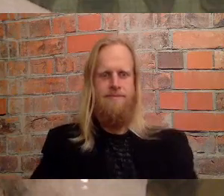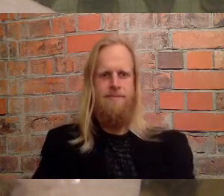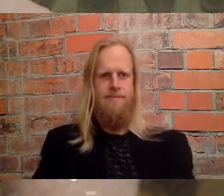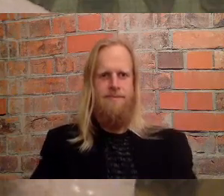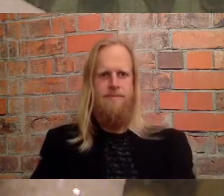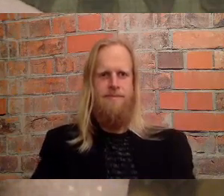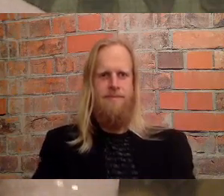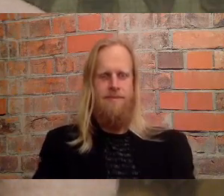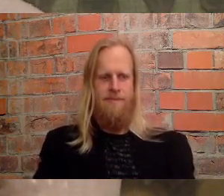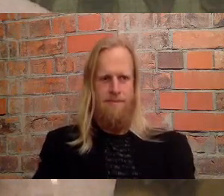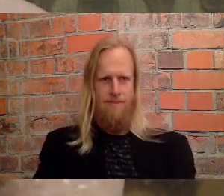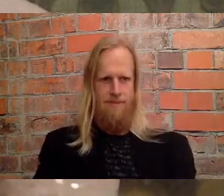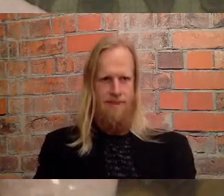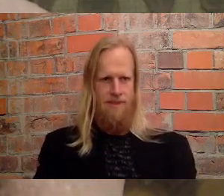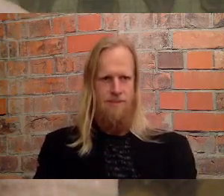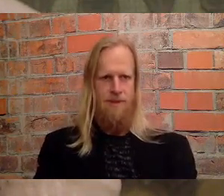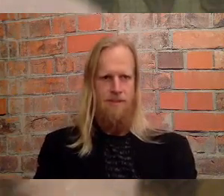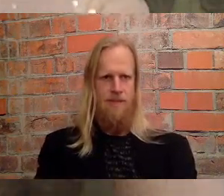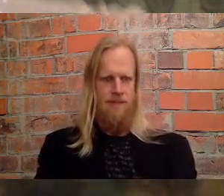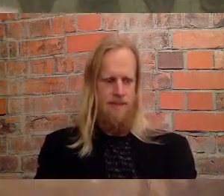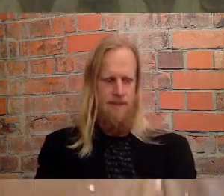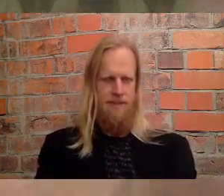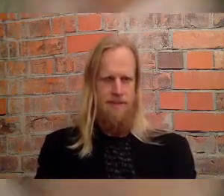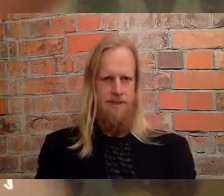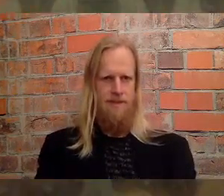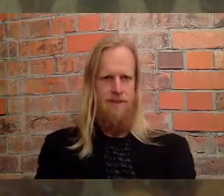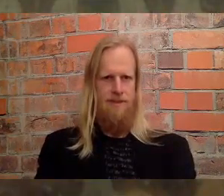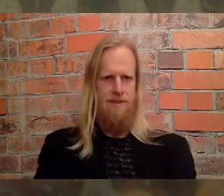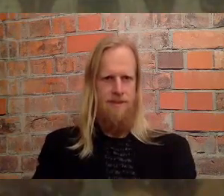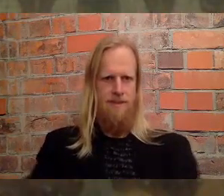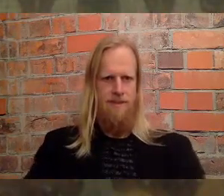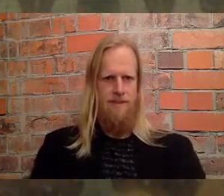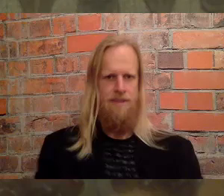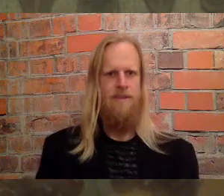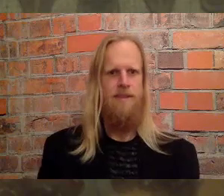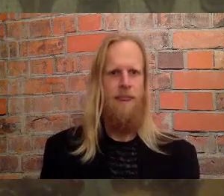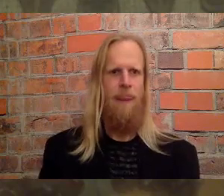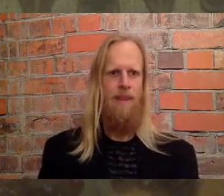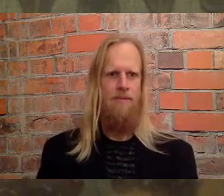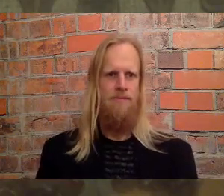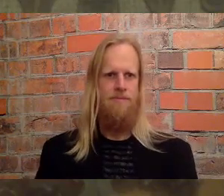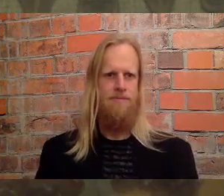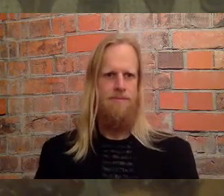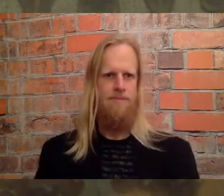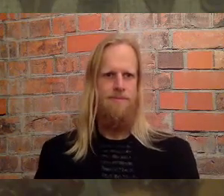there's a part of me. Tap the inside of the wrist